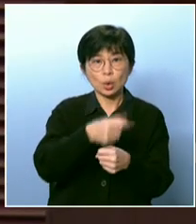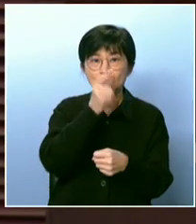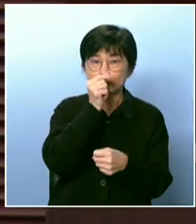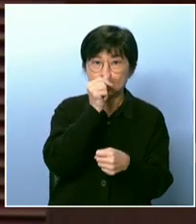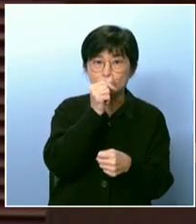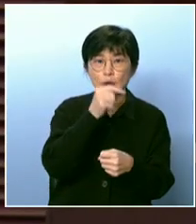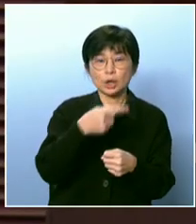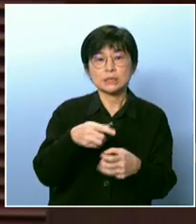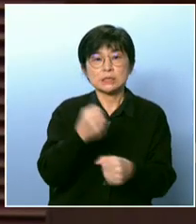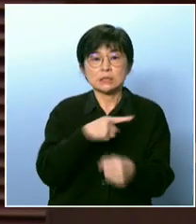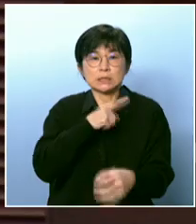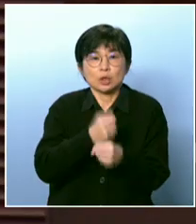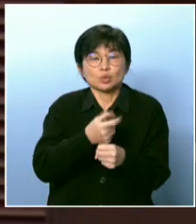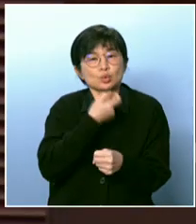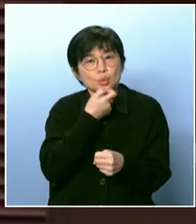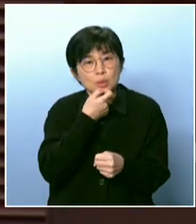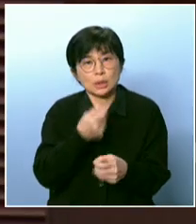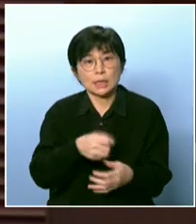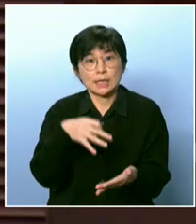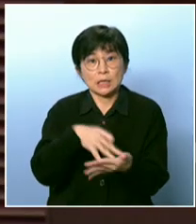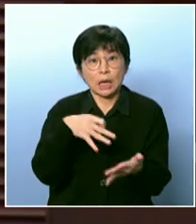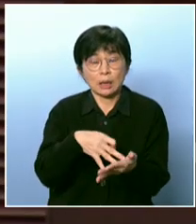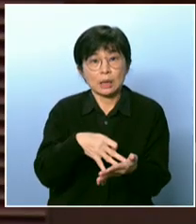to track the participants' performance.